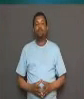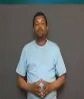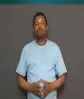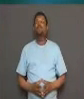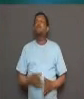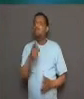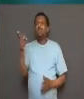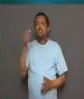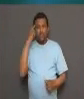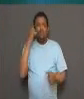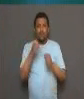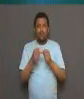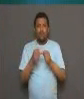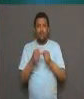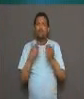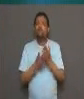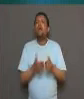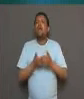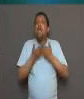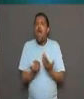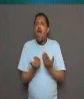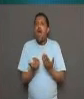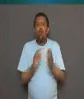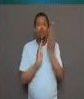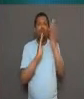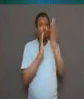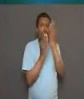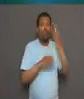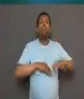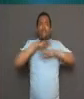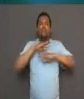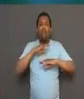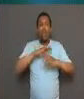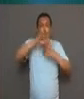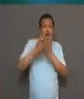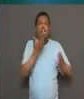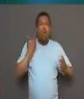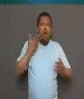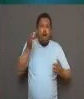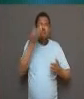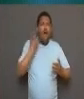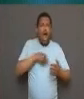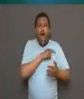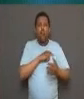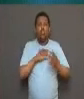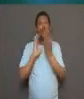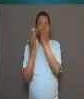Notice how they satisfy all of our conditions. They are uniform,